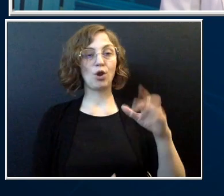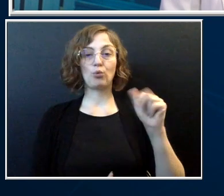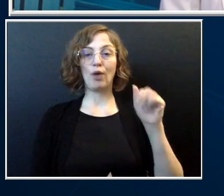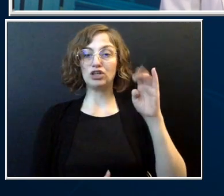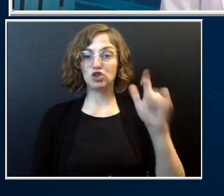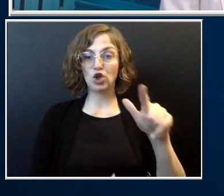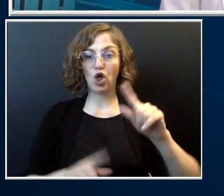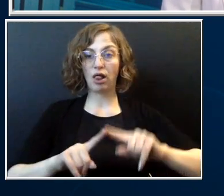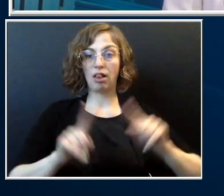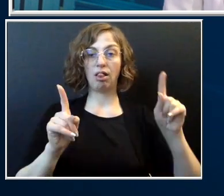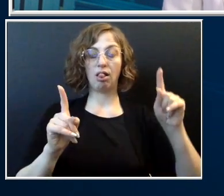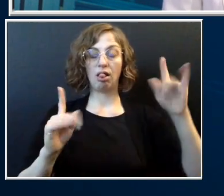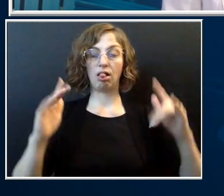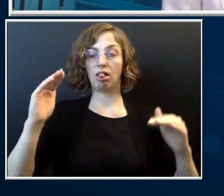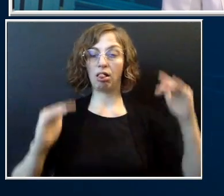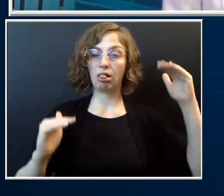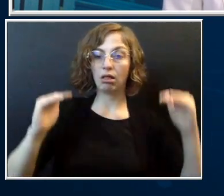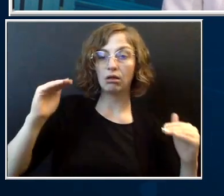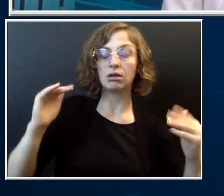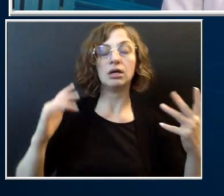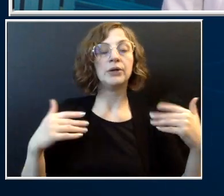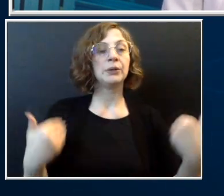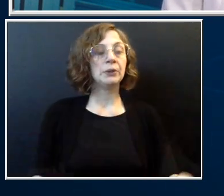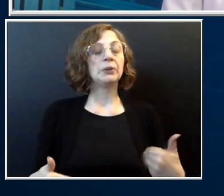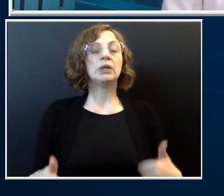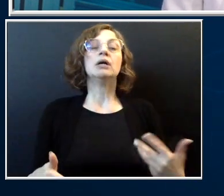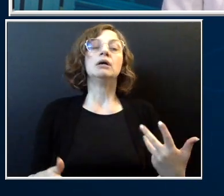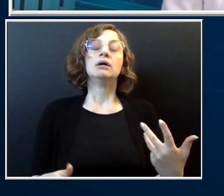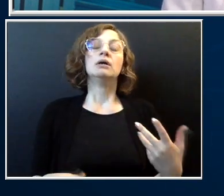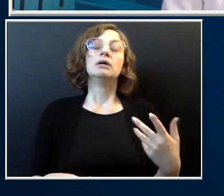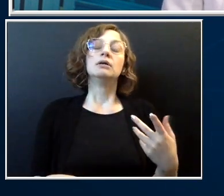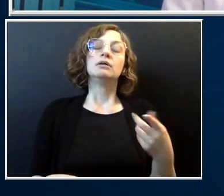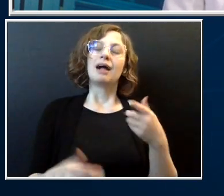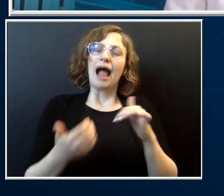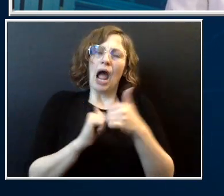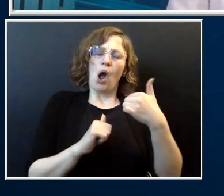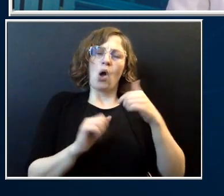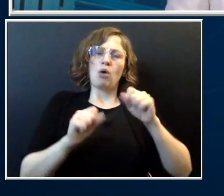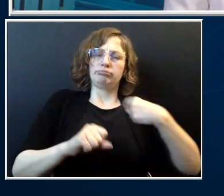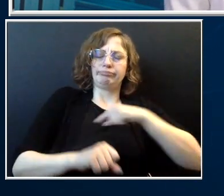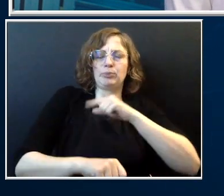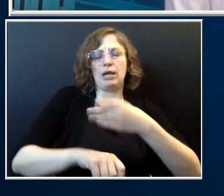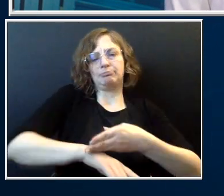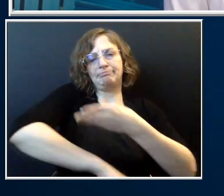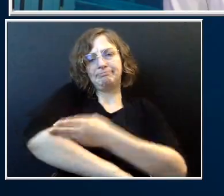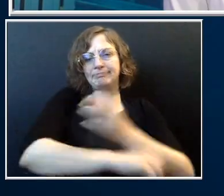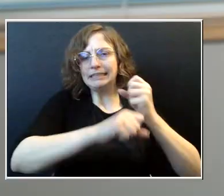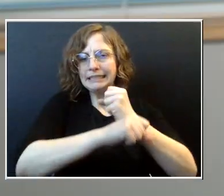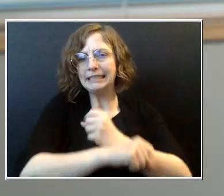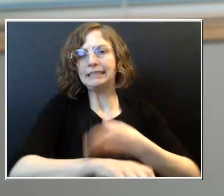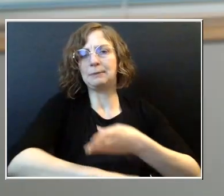what can we do to improve the statistics and improve outcomes for people of color?